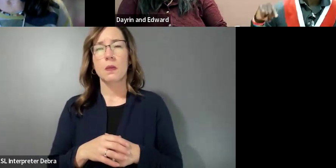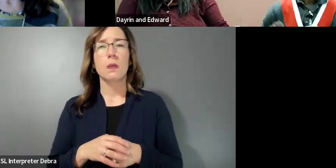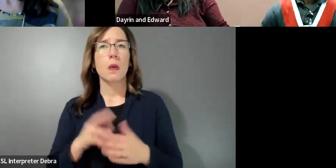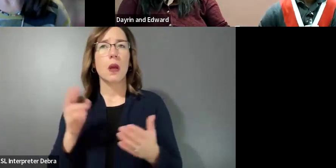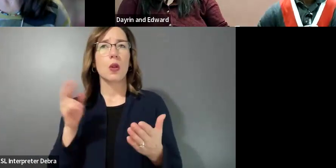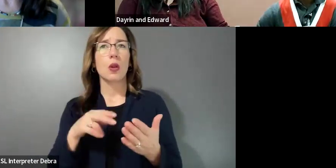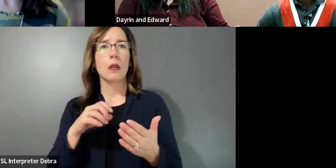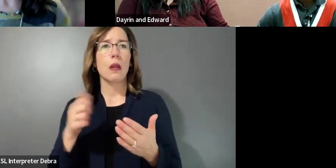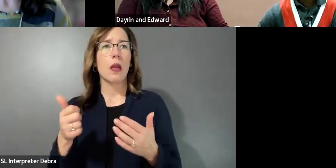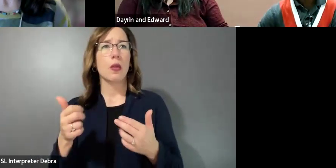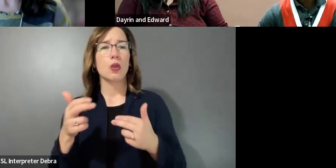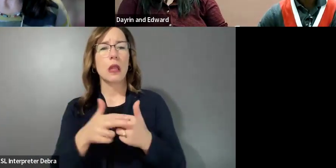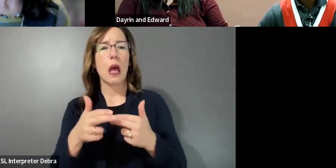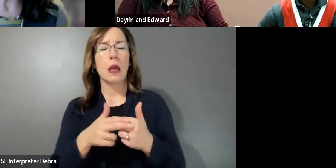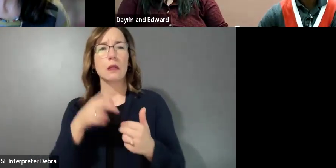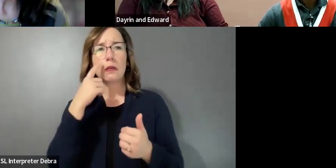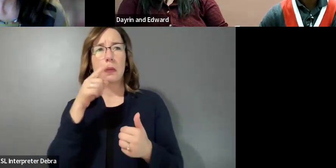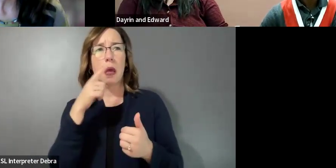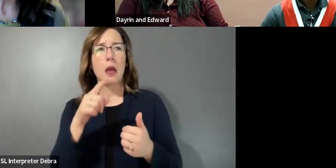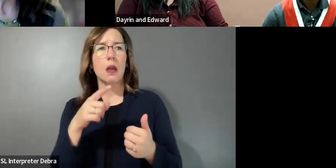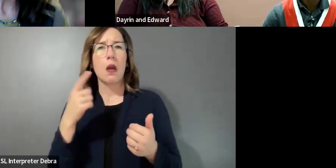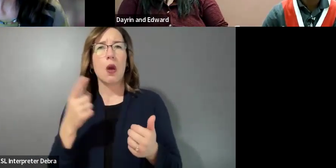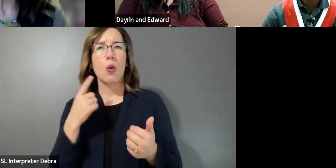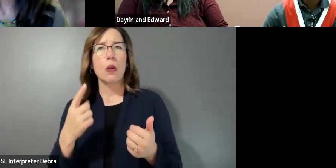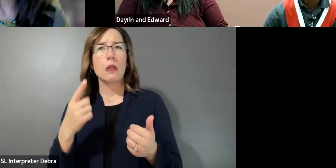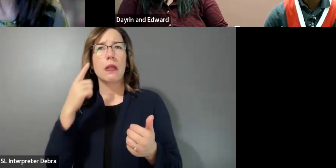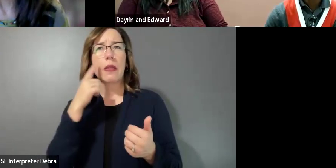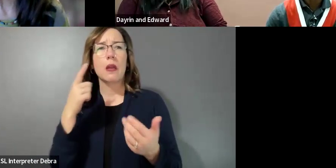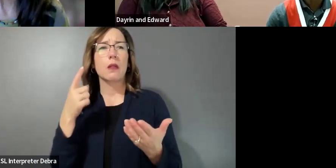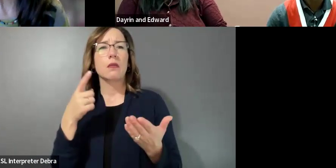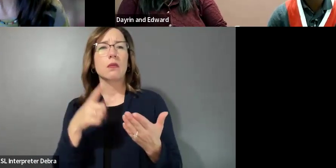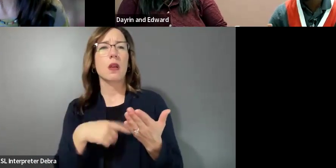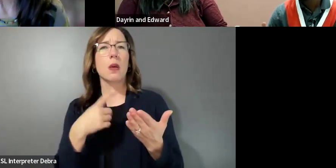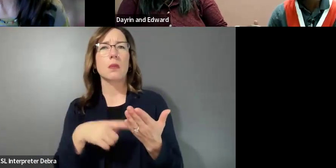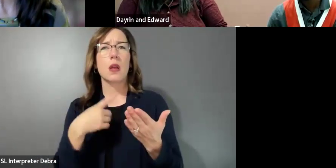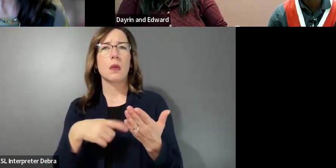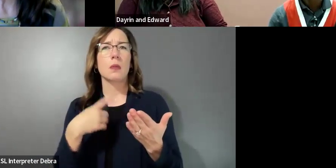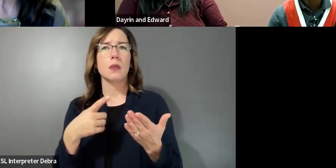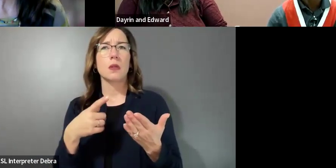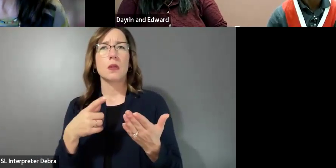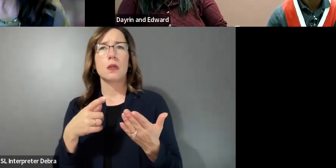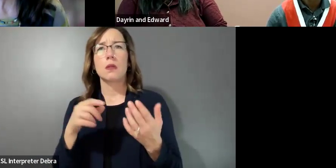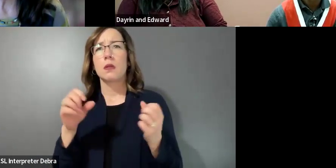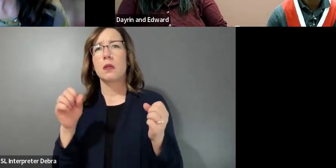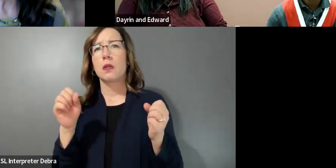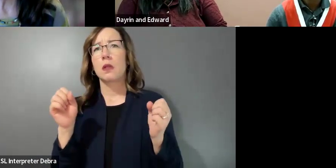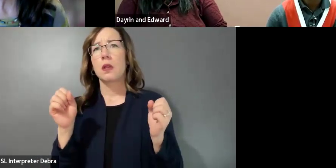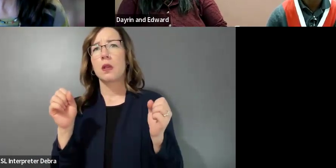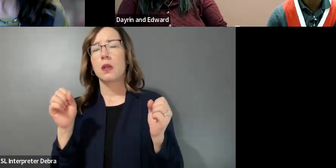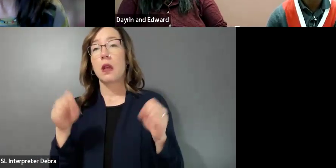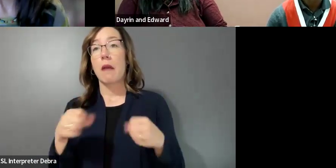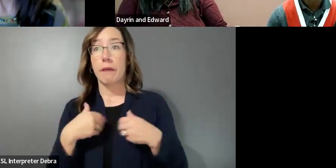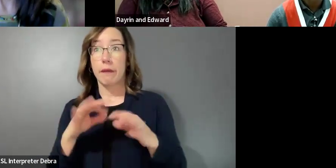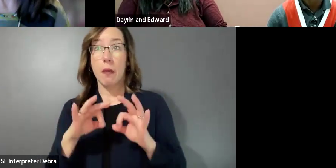lorry. I would think that sometime we can also ask family